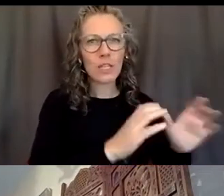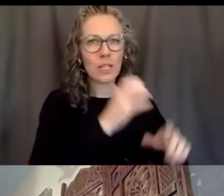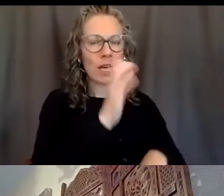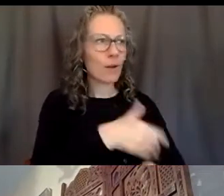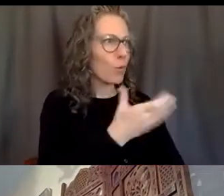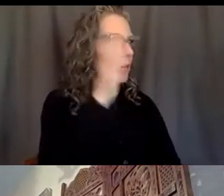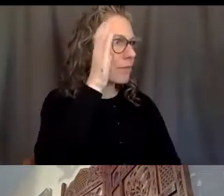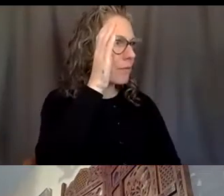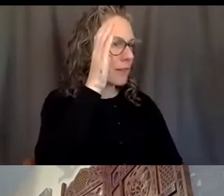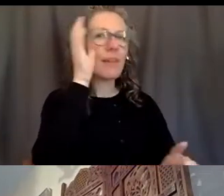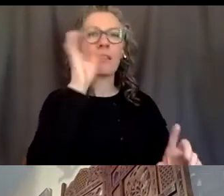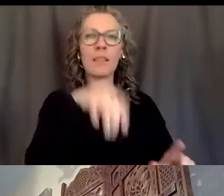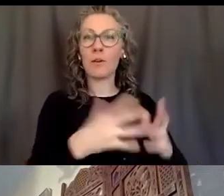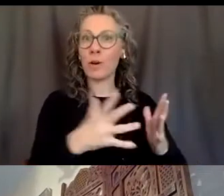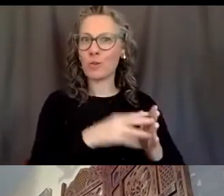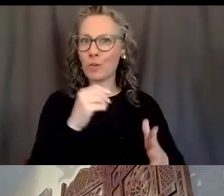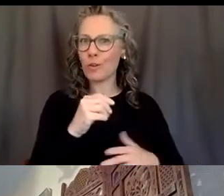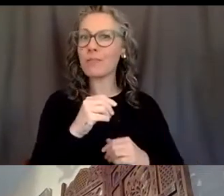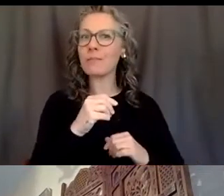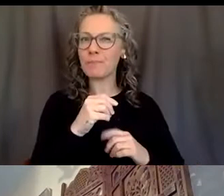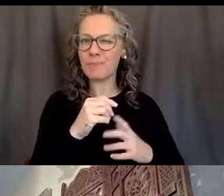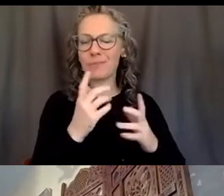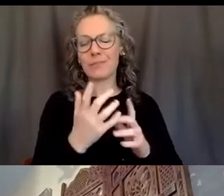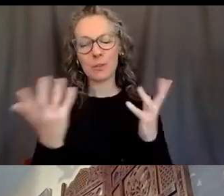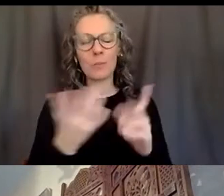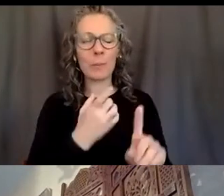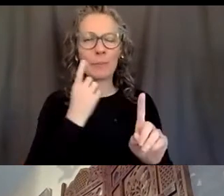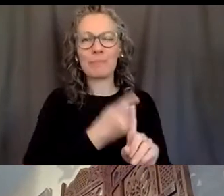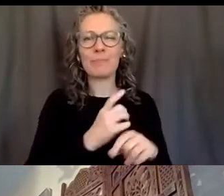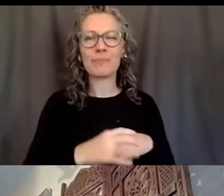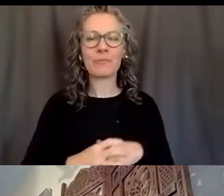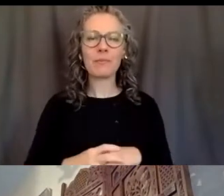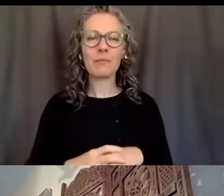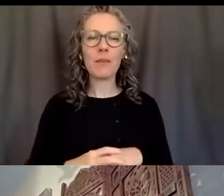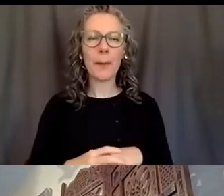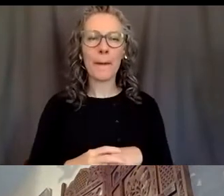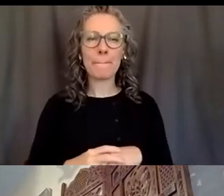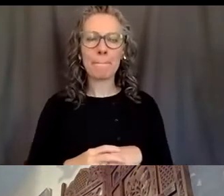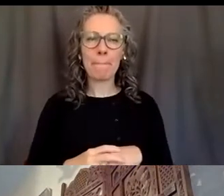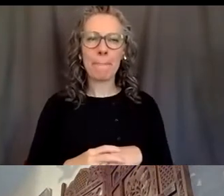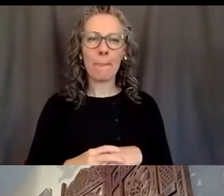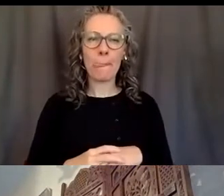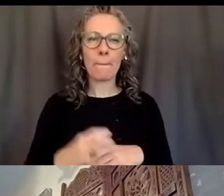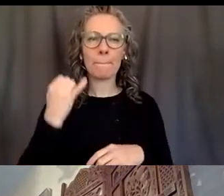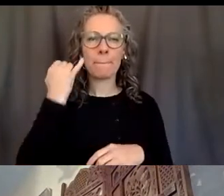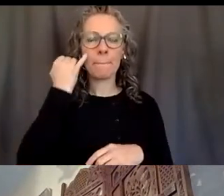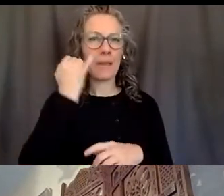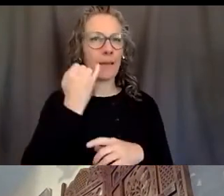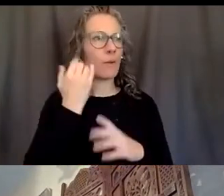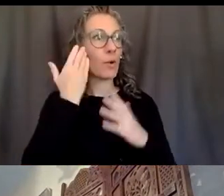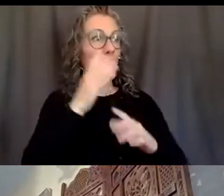you find out. So what I'm trying to say with this is that in the absence of knowing who it